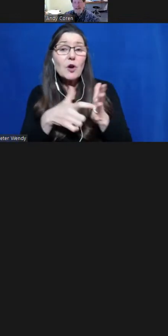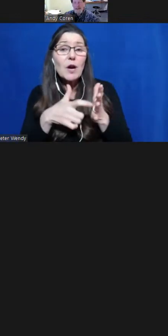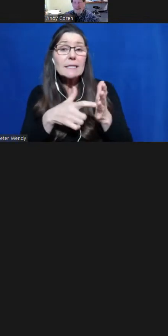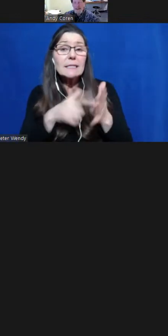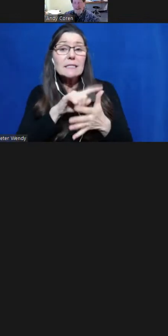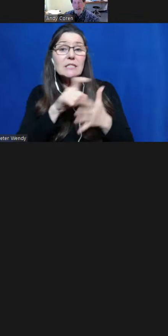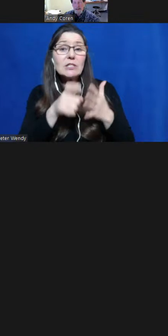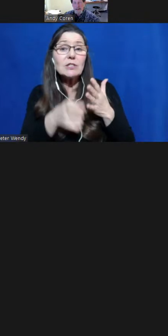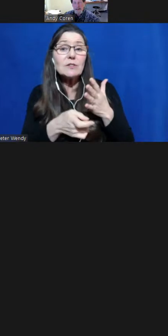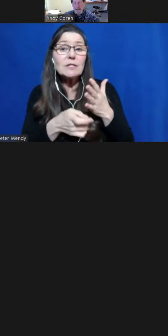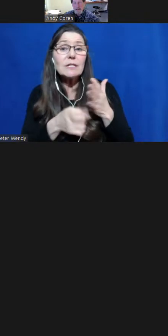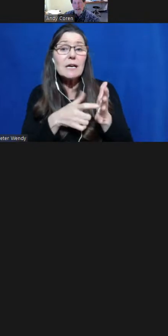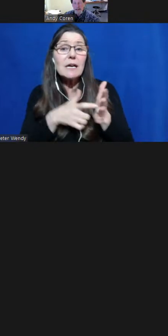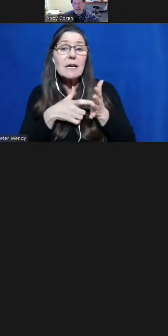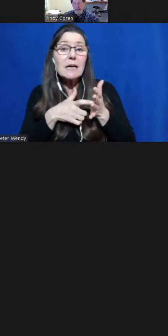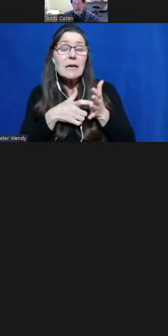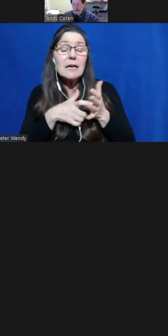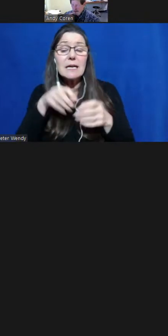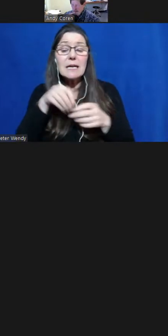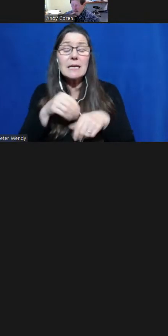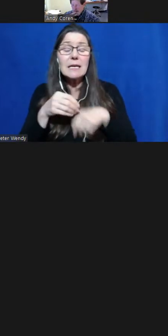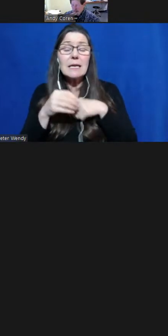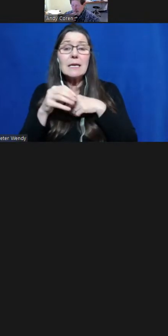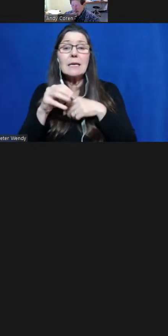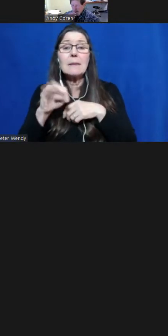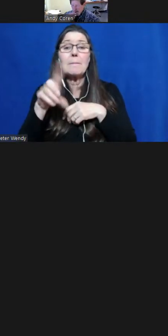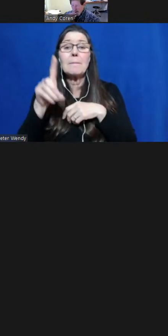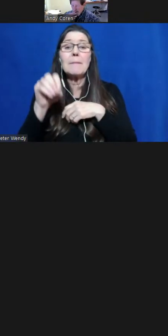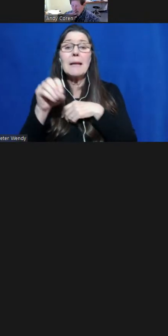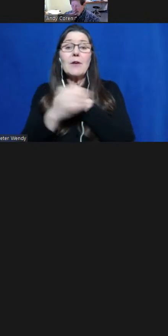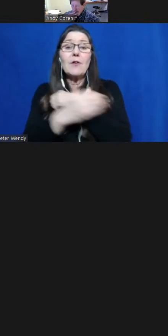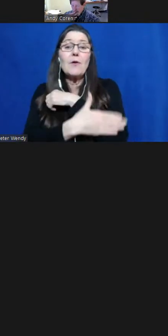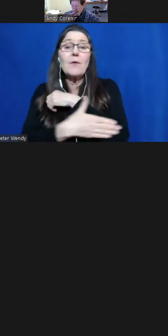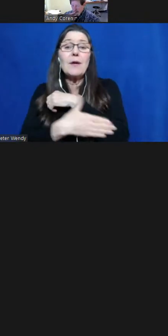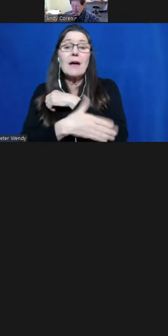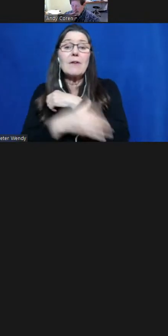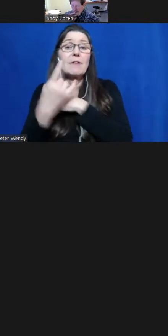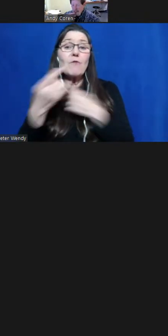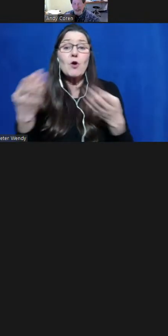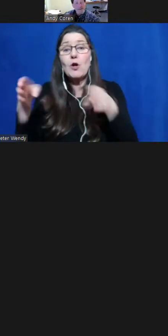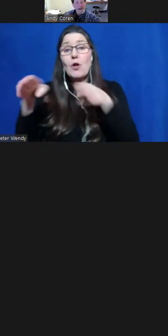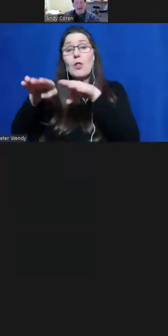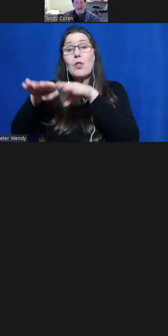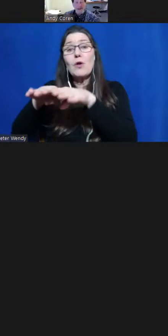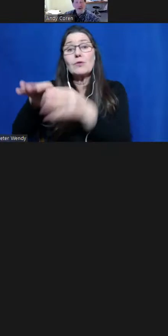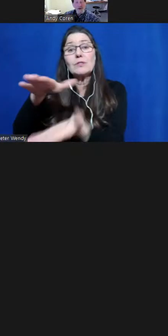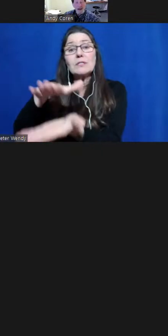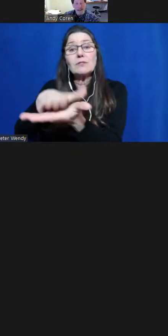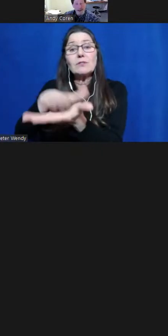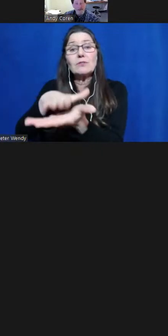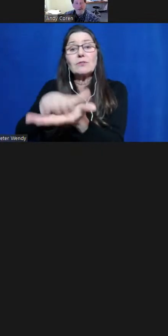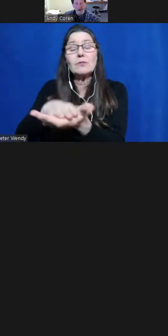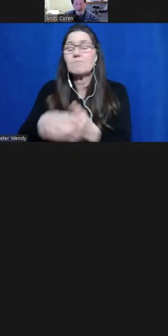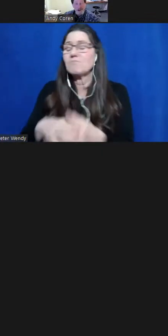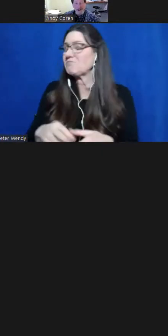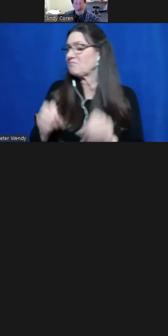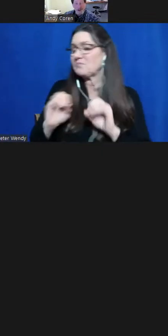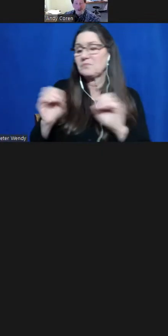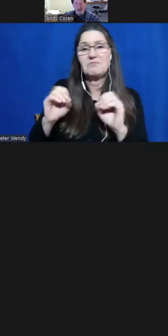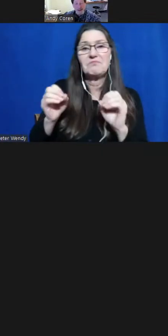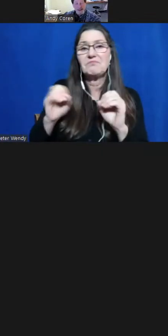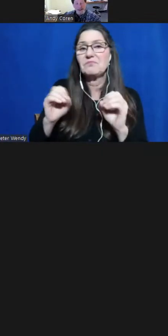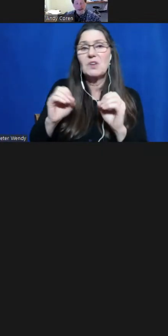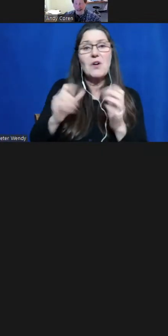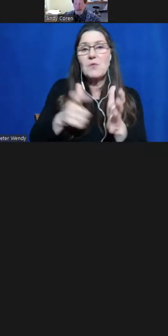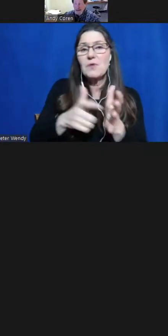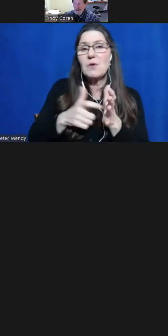in Mendocino County for closing a school? Yeah, there is no criteria for closing the